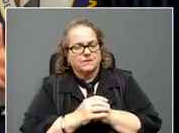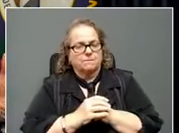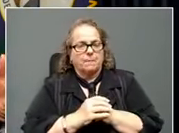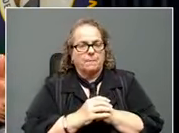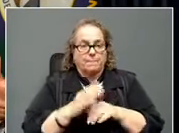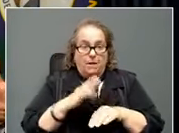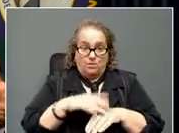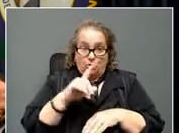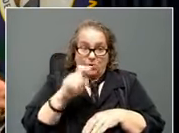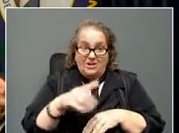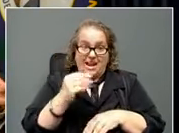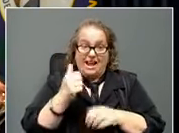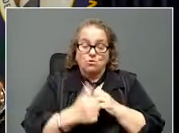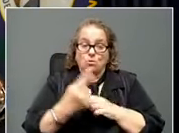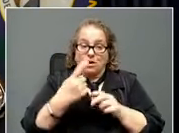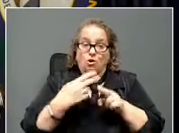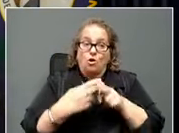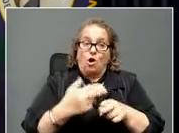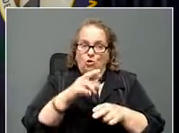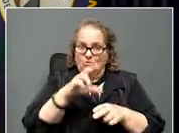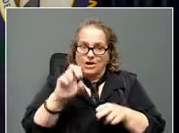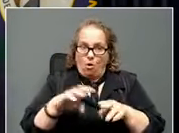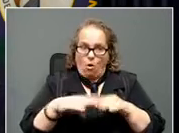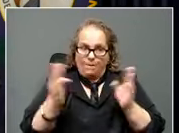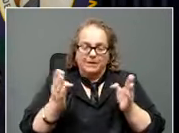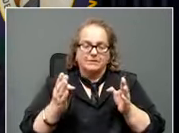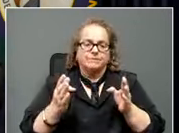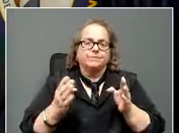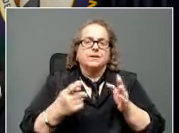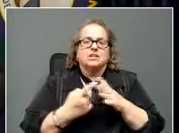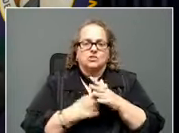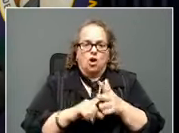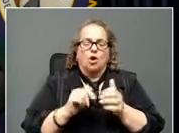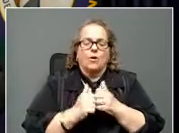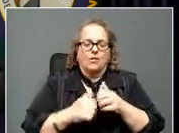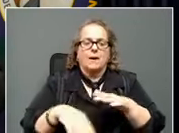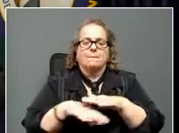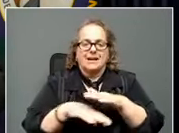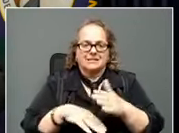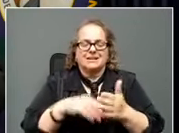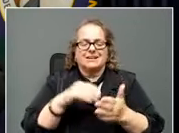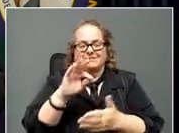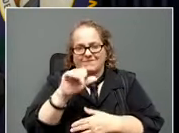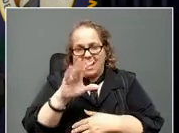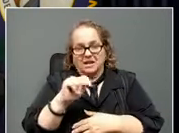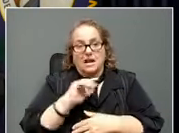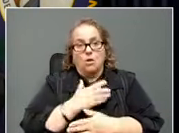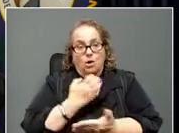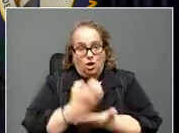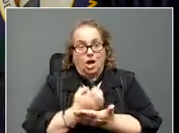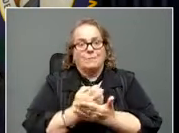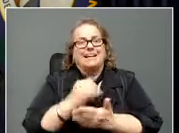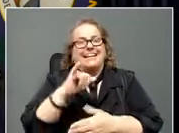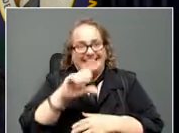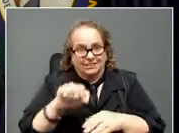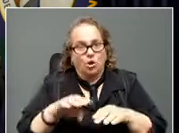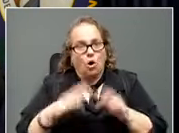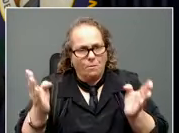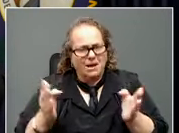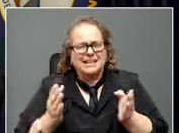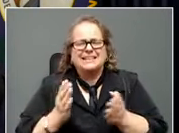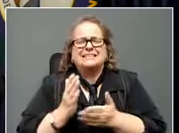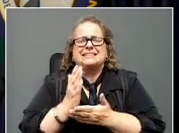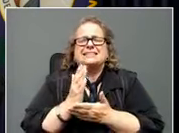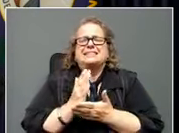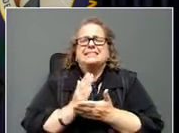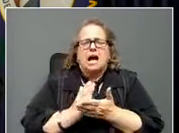calls it reopening, let's start with the basic fact that our economy is open. Yes, there are a few capacity restrictions. It is not getting